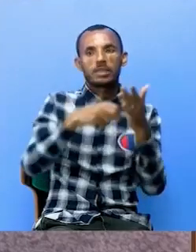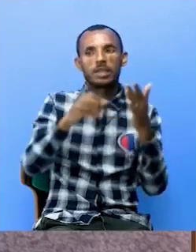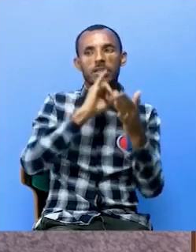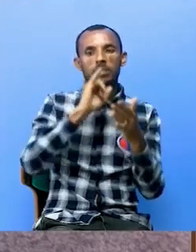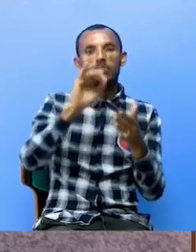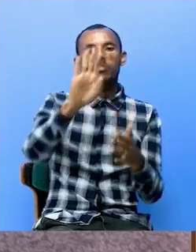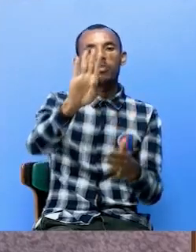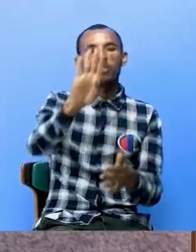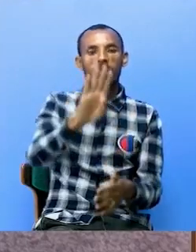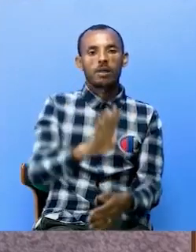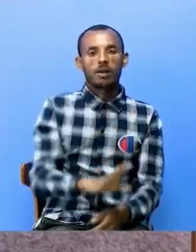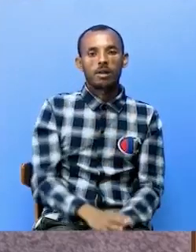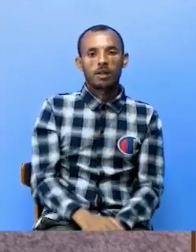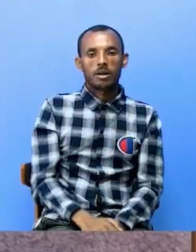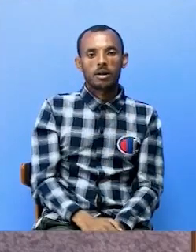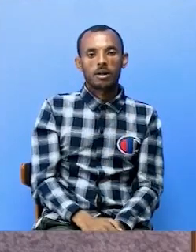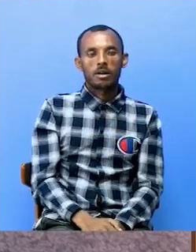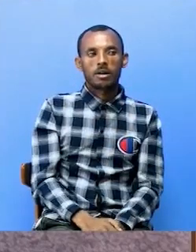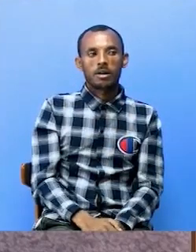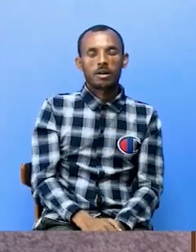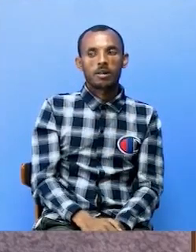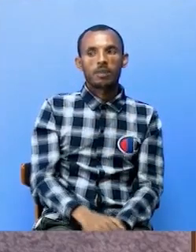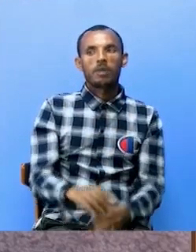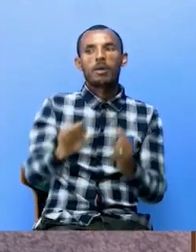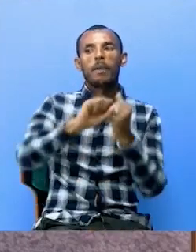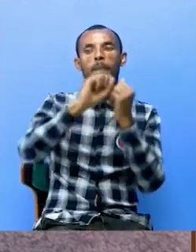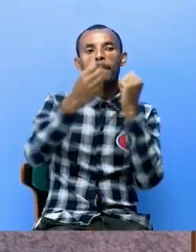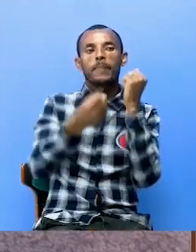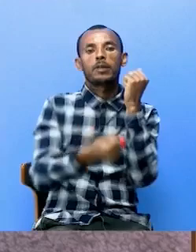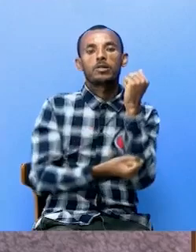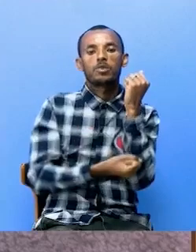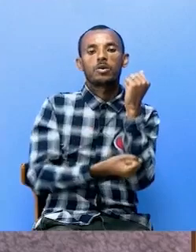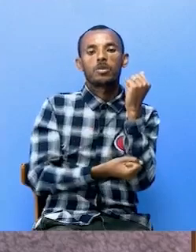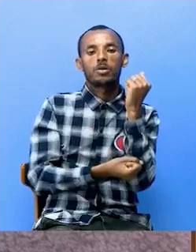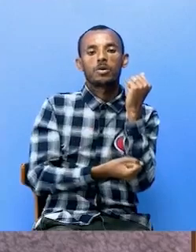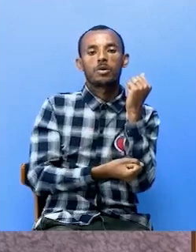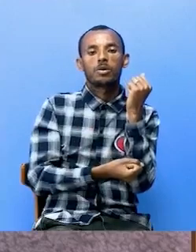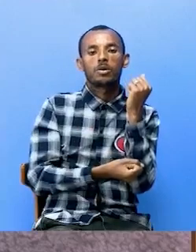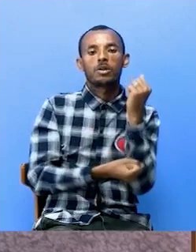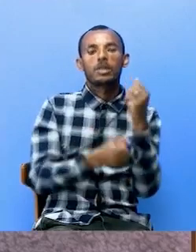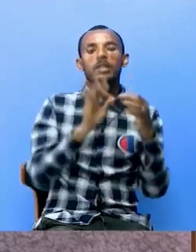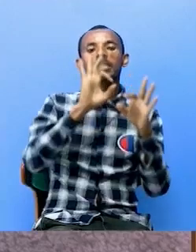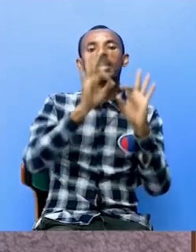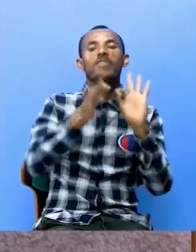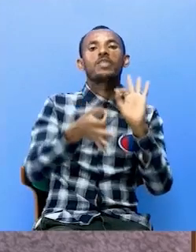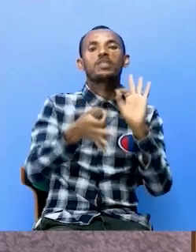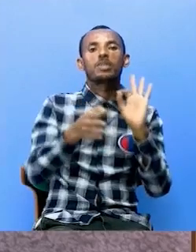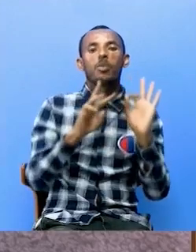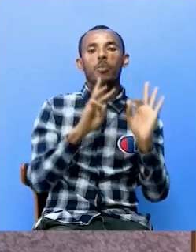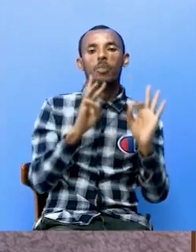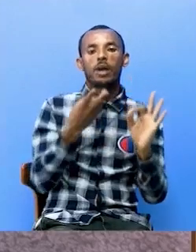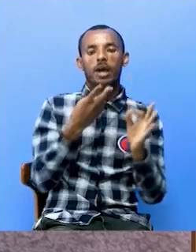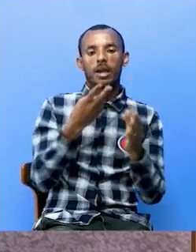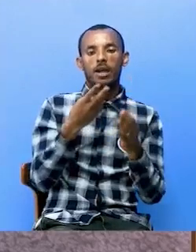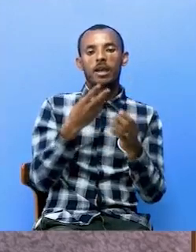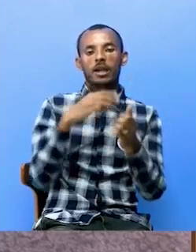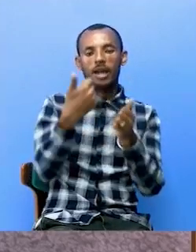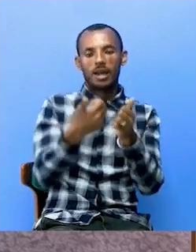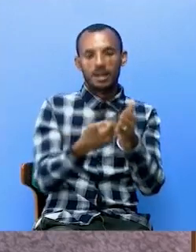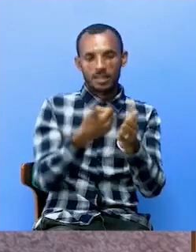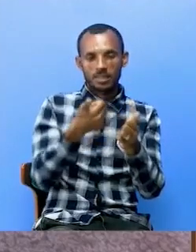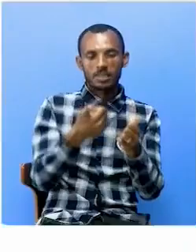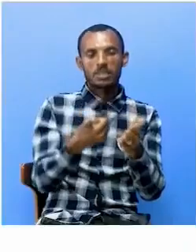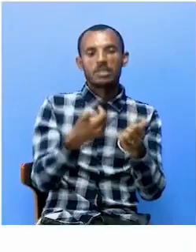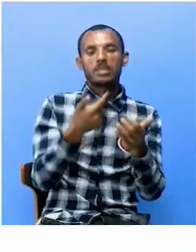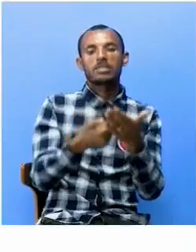4. Okay, so based on the definition, we can rearrange 4 in